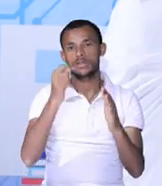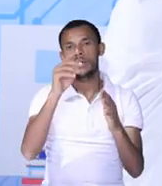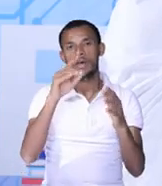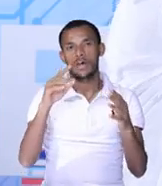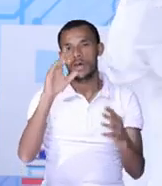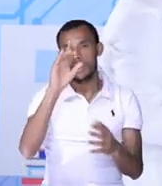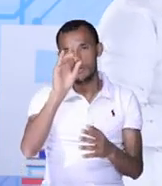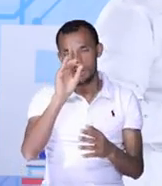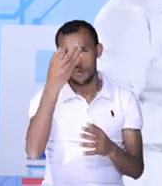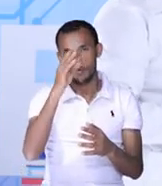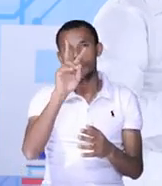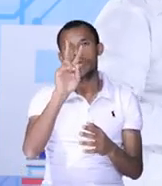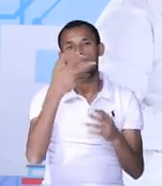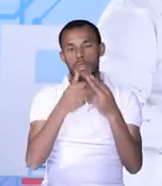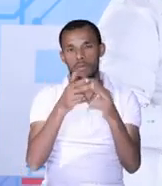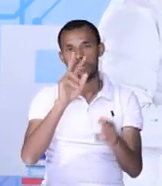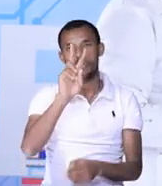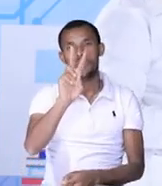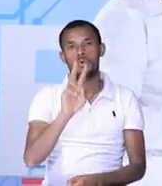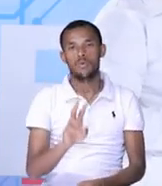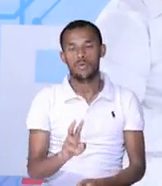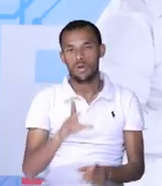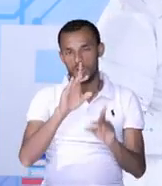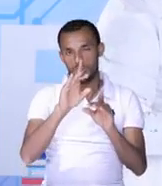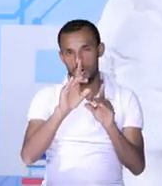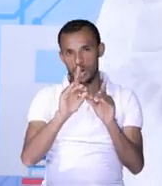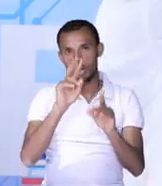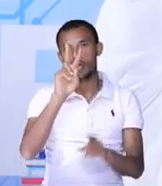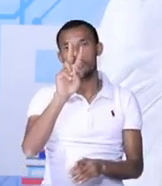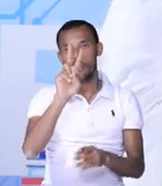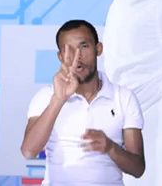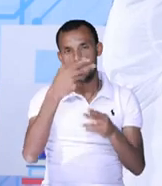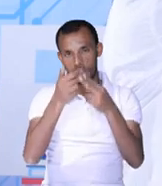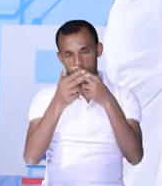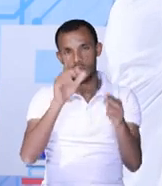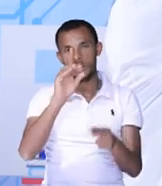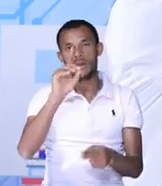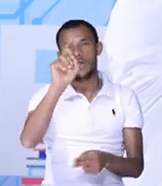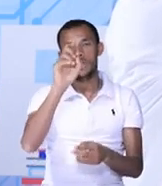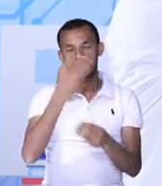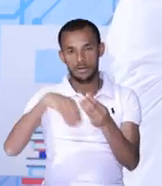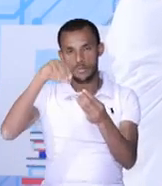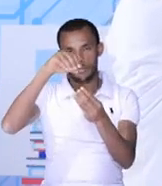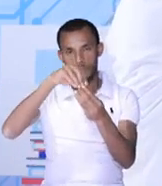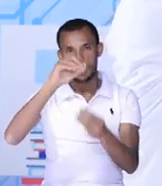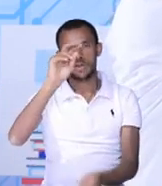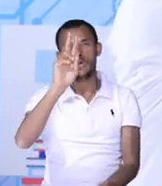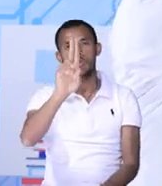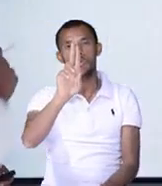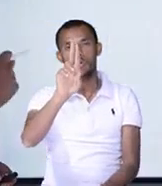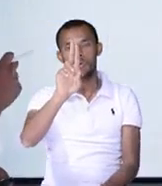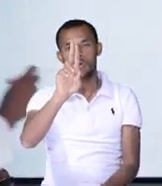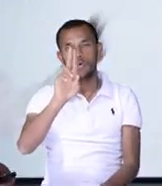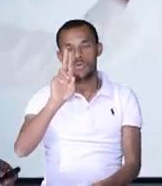that's v times the derivative of u, that means simply du by dx, plus u times the